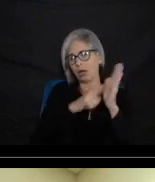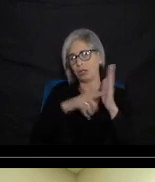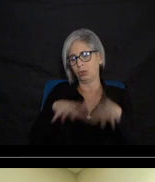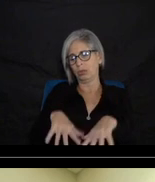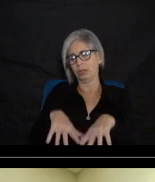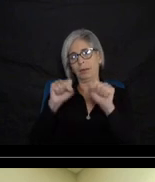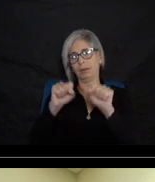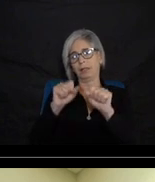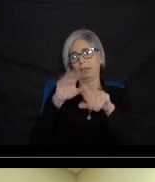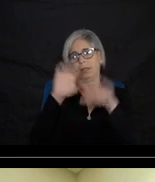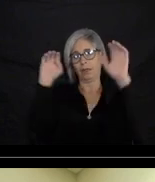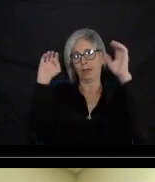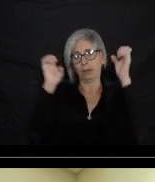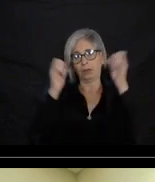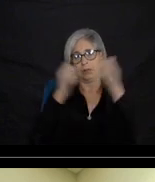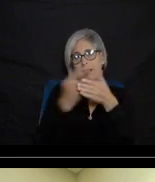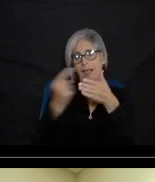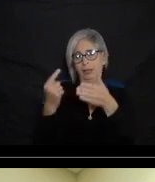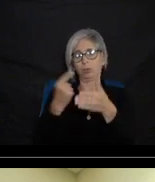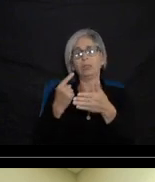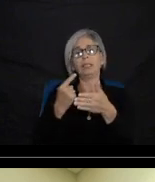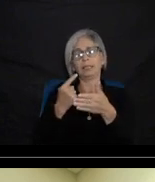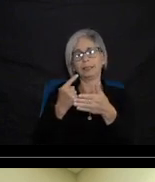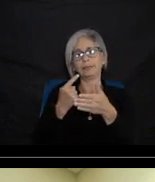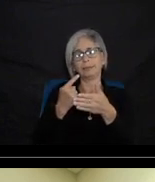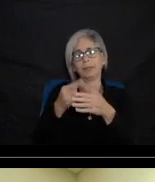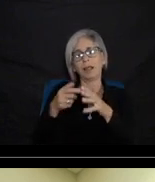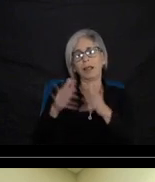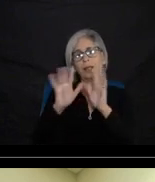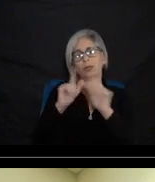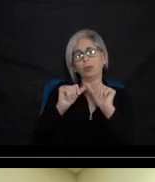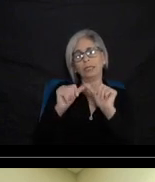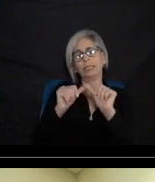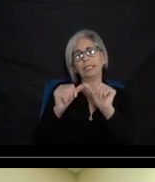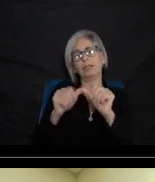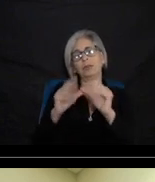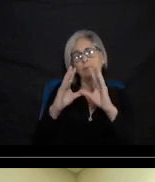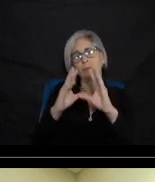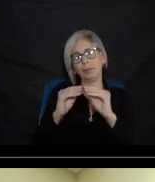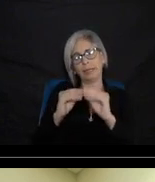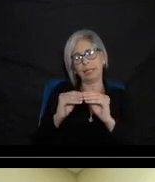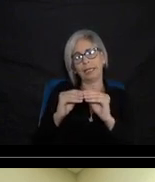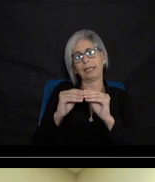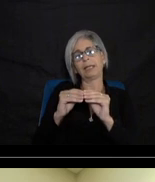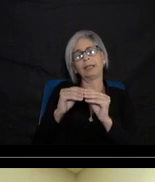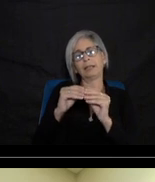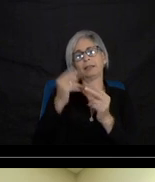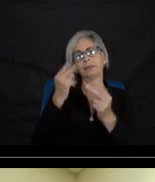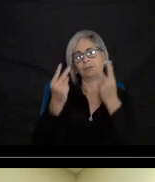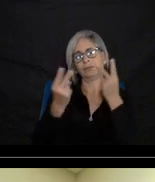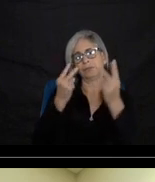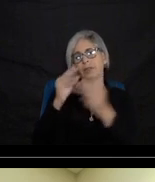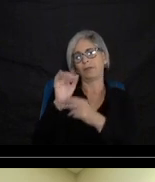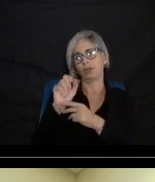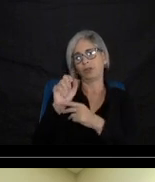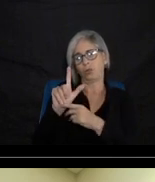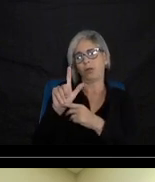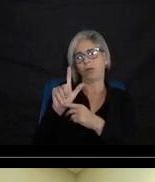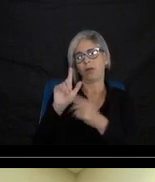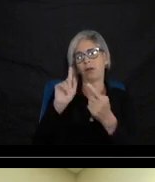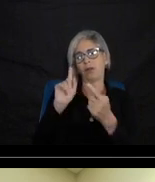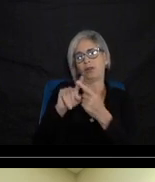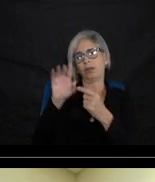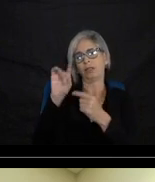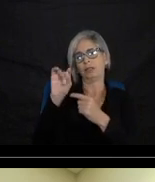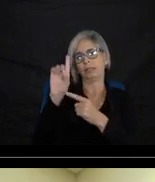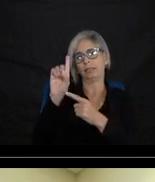and the emergency ordinance last week allows you to continue to meet by virtually until December